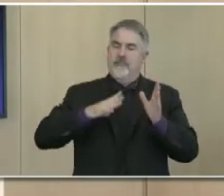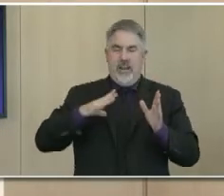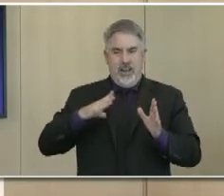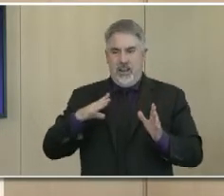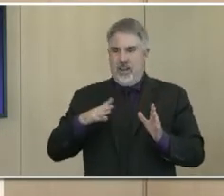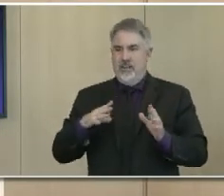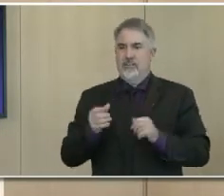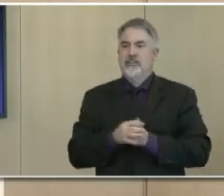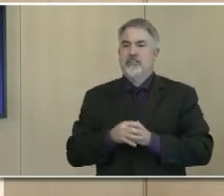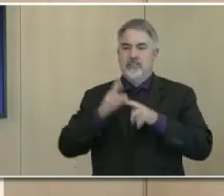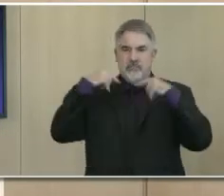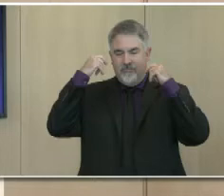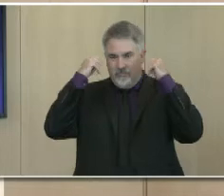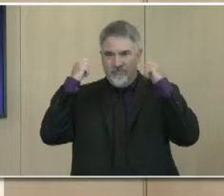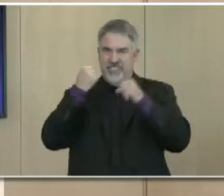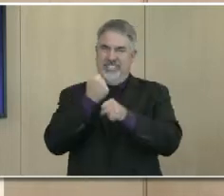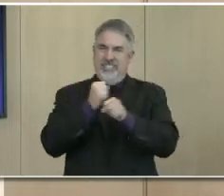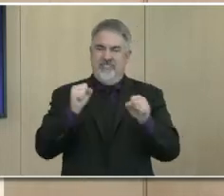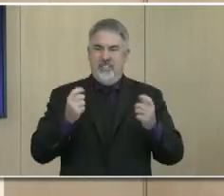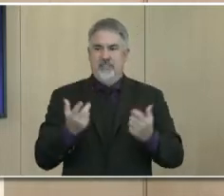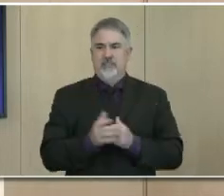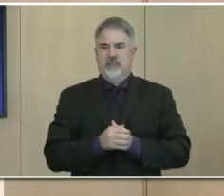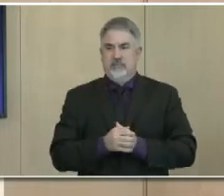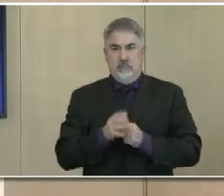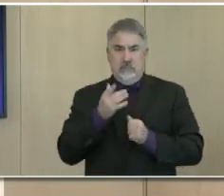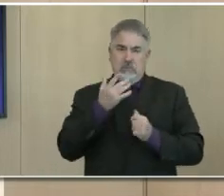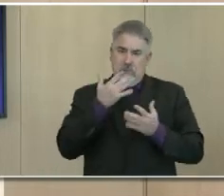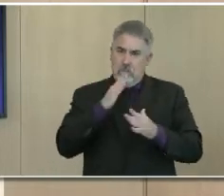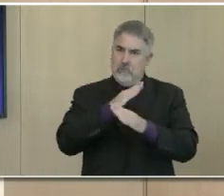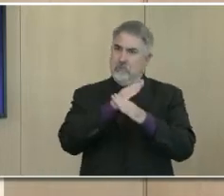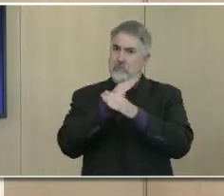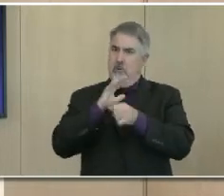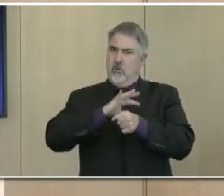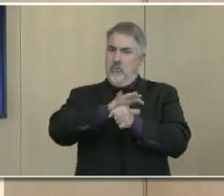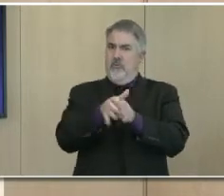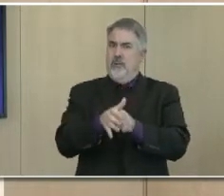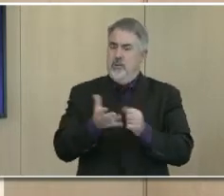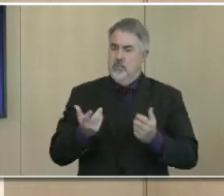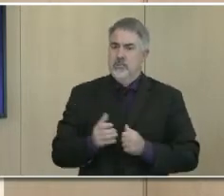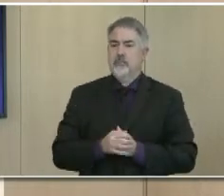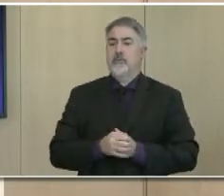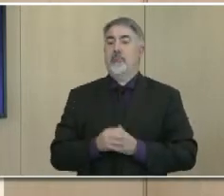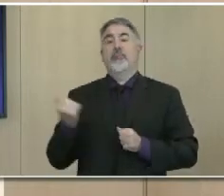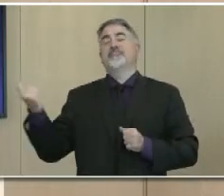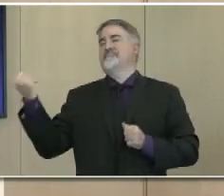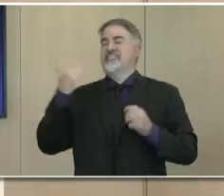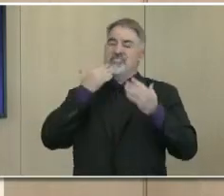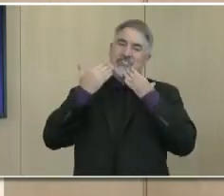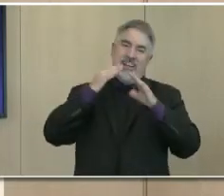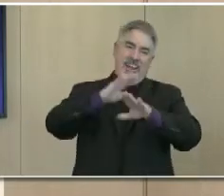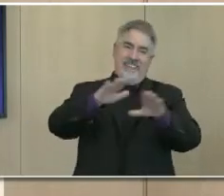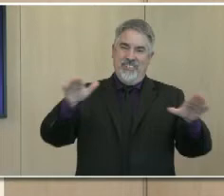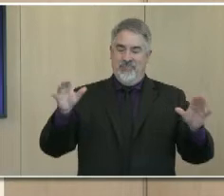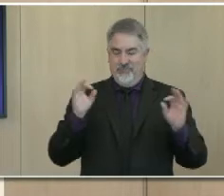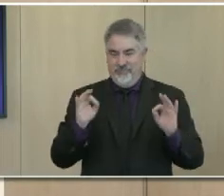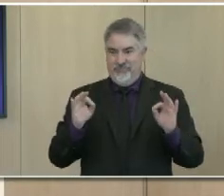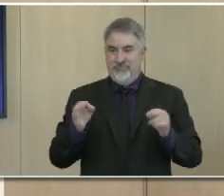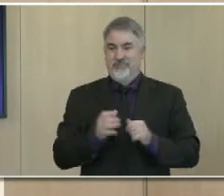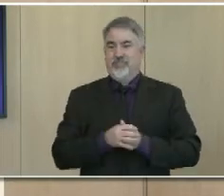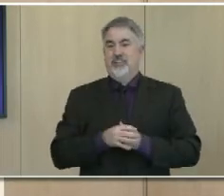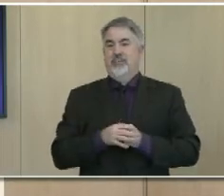utilized for that reason. So good afternoon, everyone, and welcome again to our county media